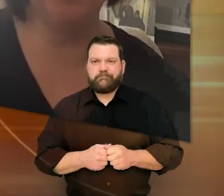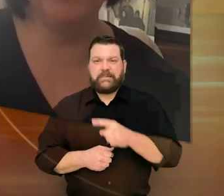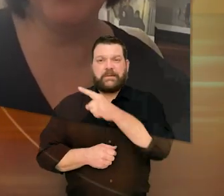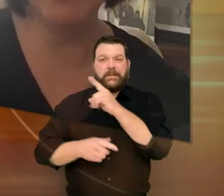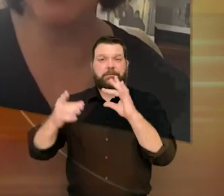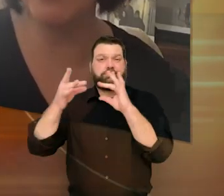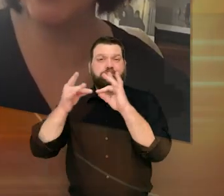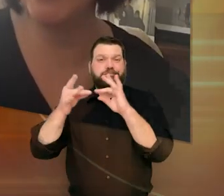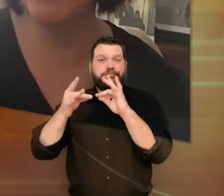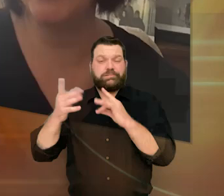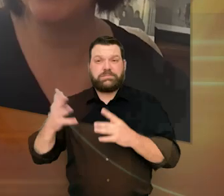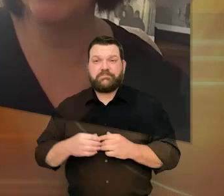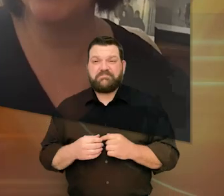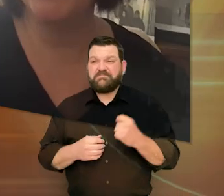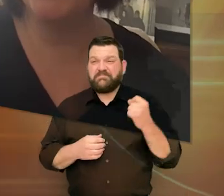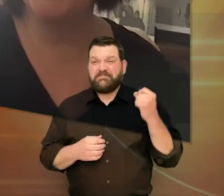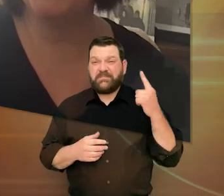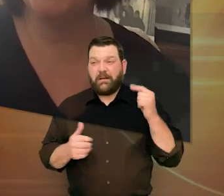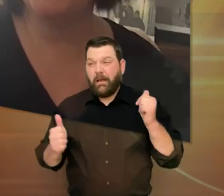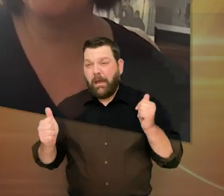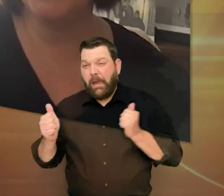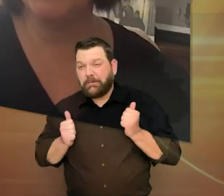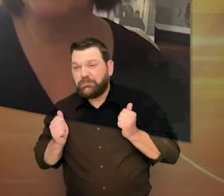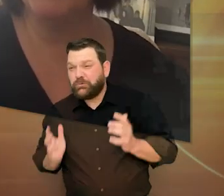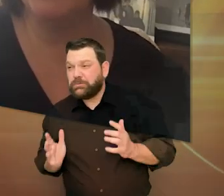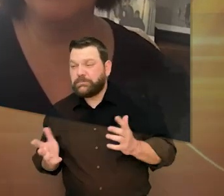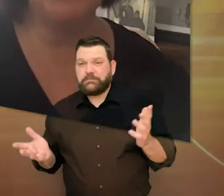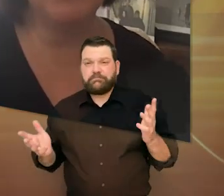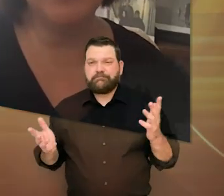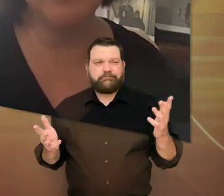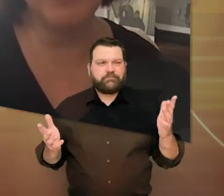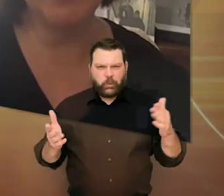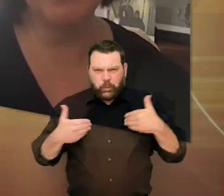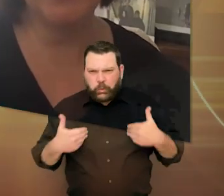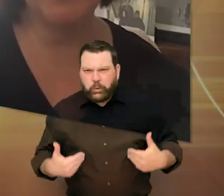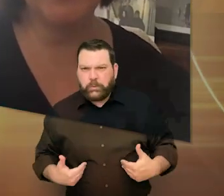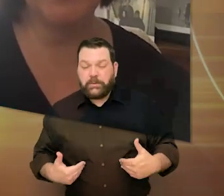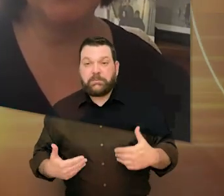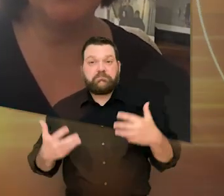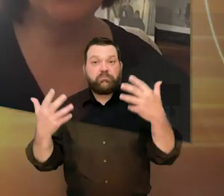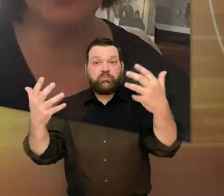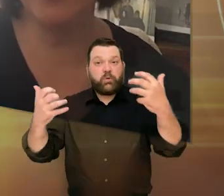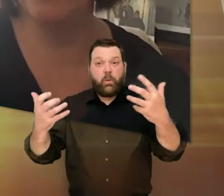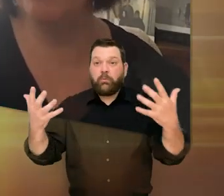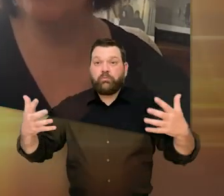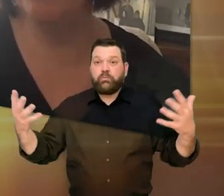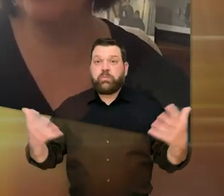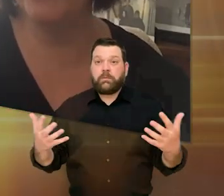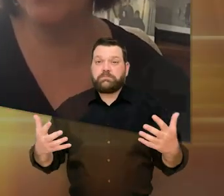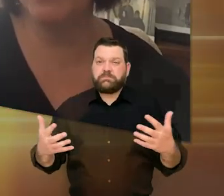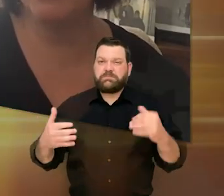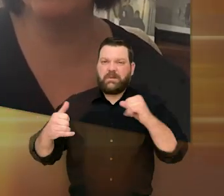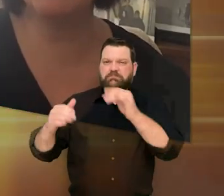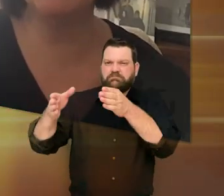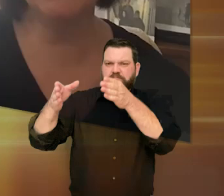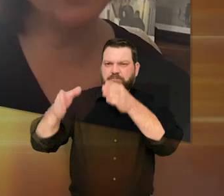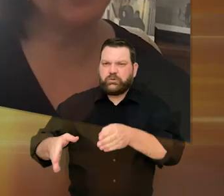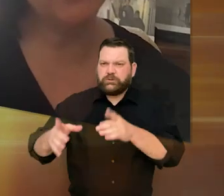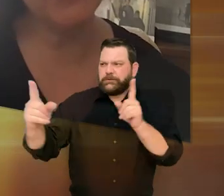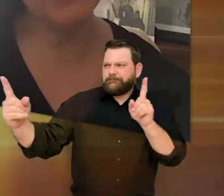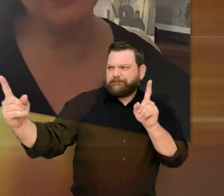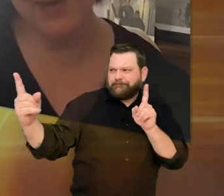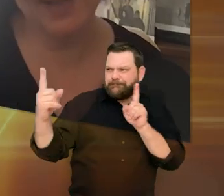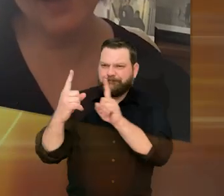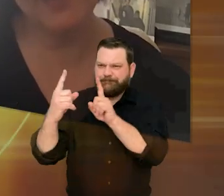Weir. He says, all you really want as an actor and a human is to look